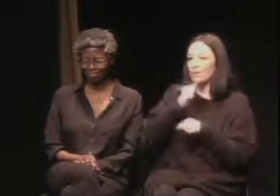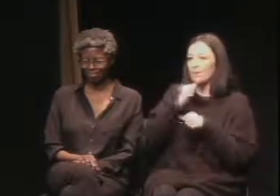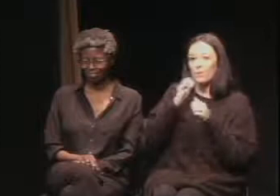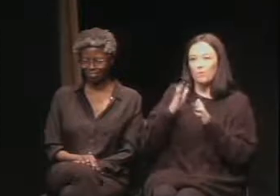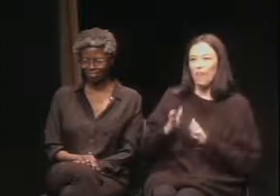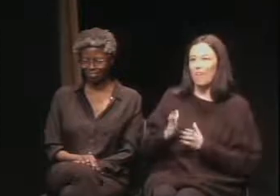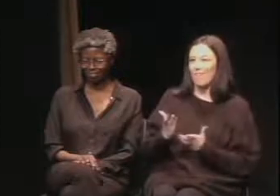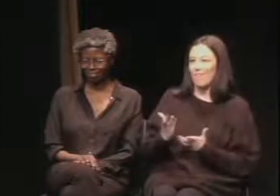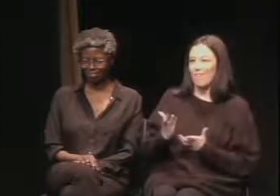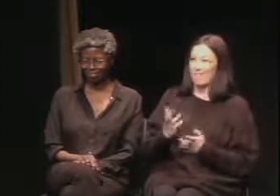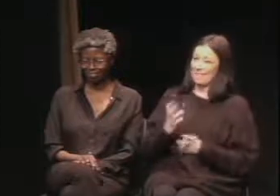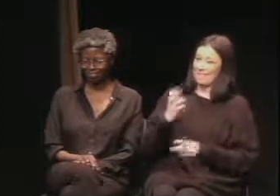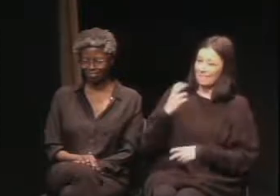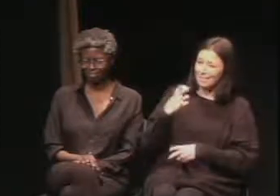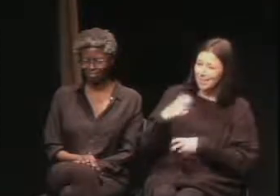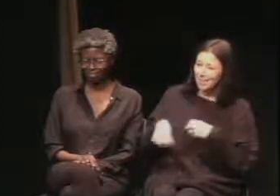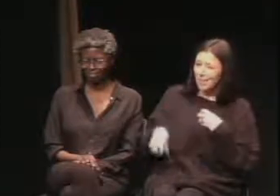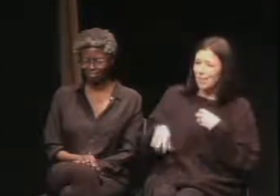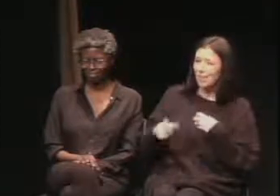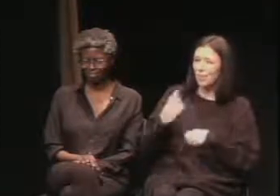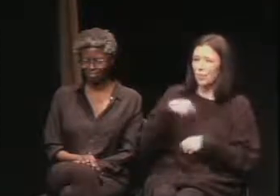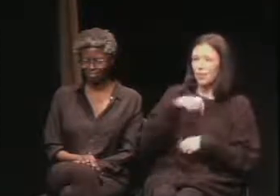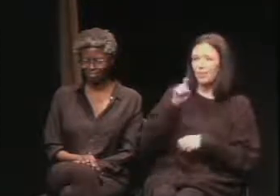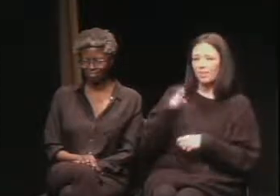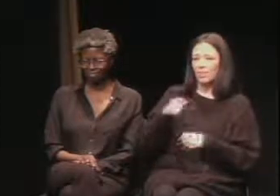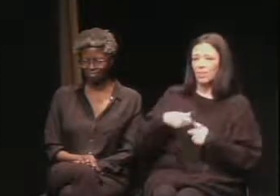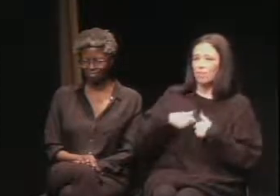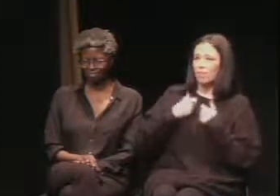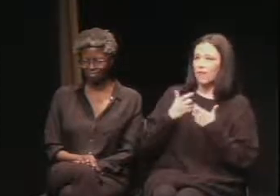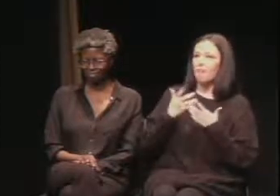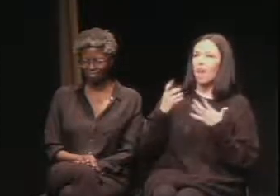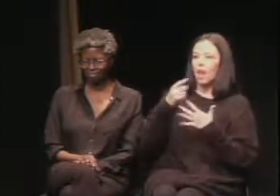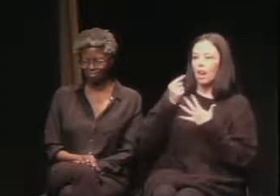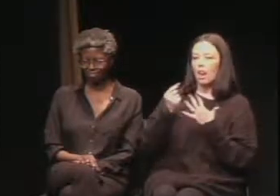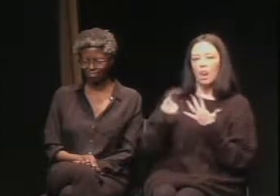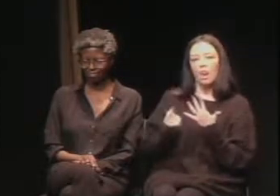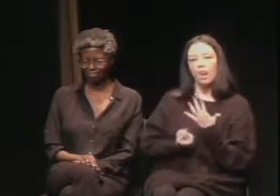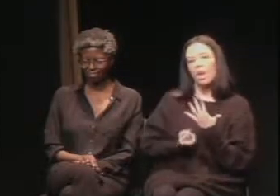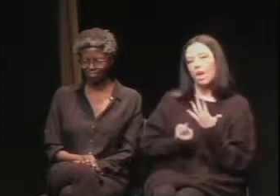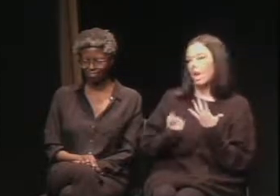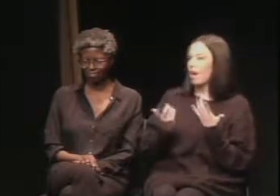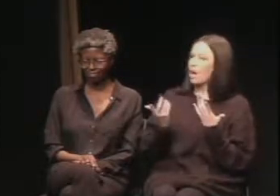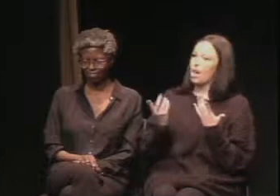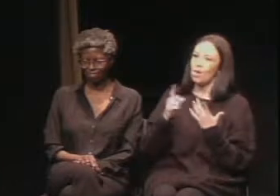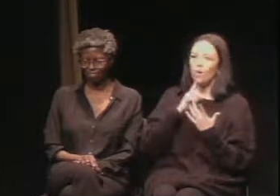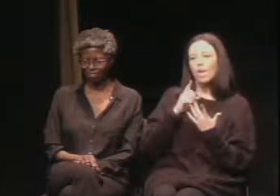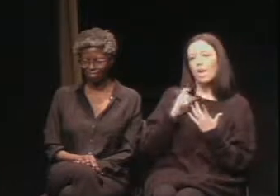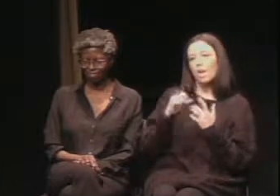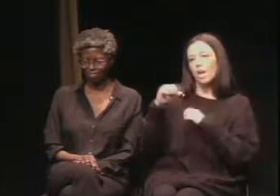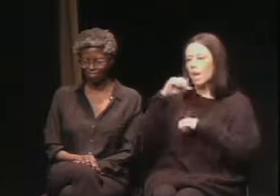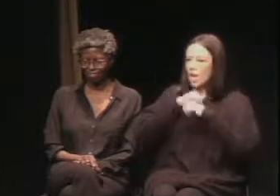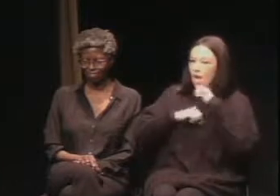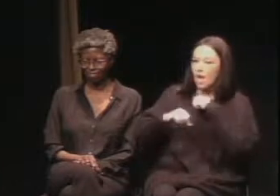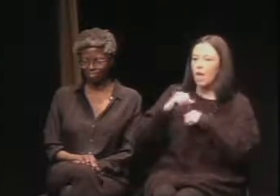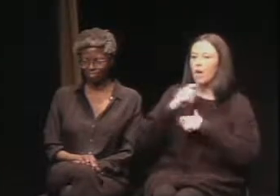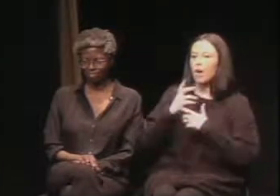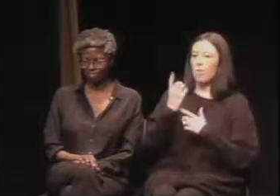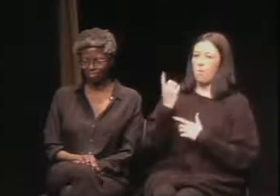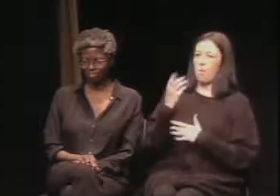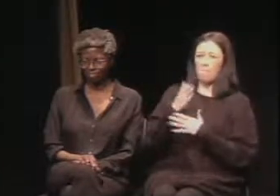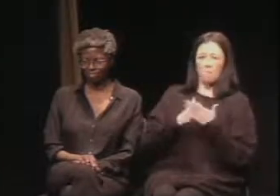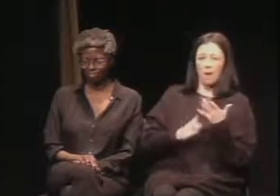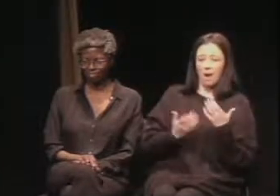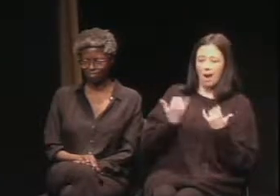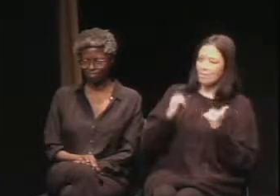That's hard. Yeah. We got to survive a lot of things. Yeah, absolutely. Right? You know? Absolutely, that's just one part. That's just one part.